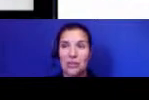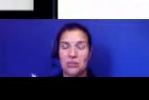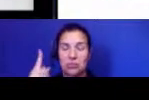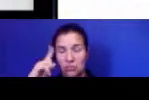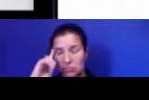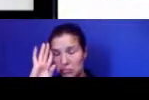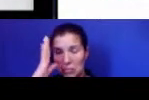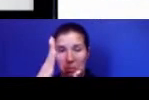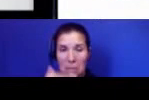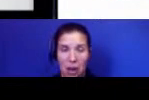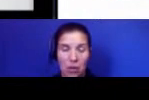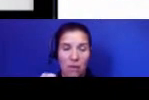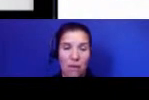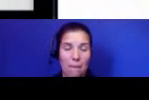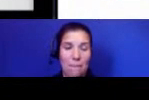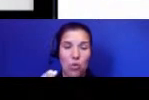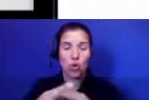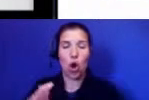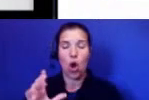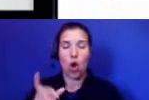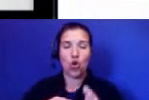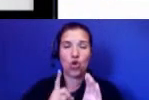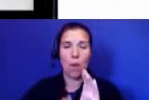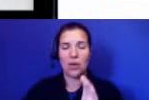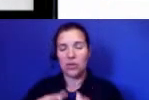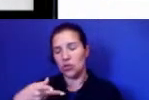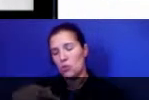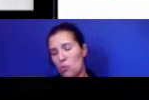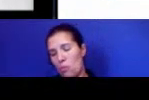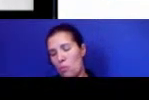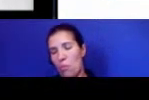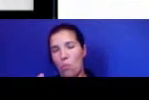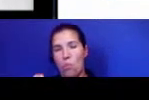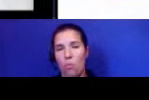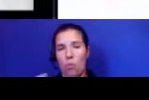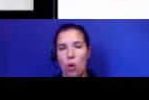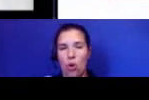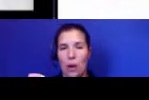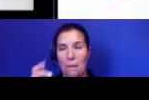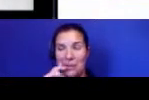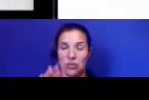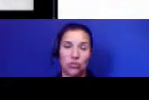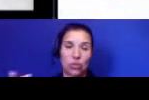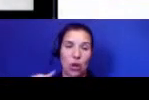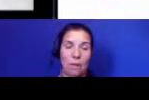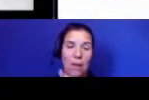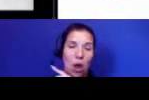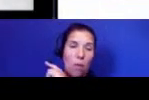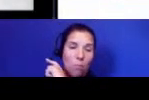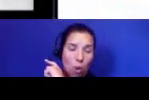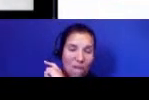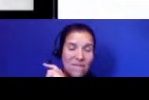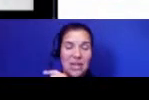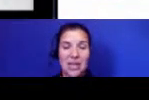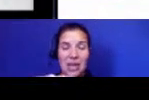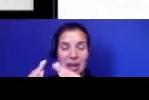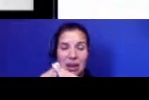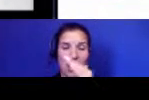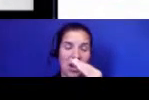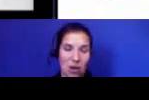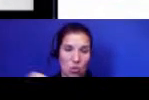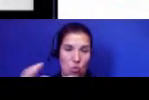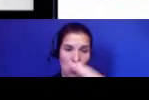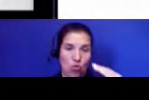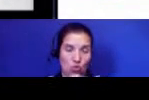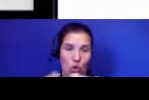civics textbooks labeled communist propaganda because they discussed poverty and economic inequality. These sorts of issues were